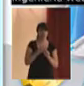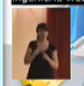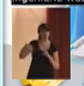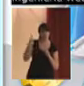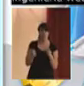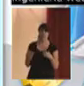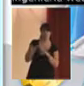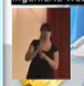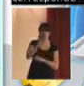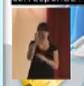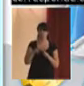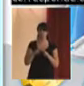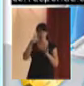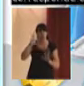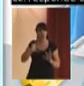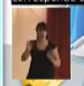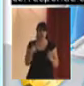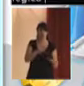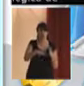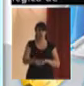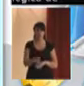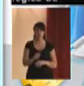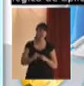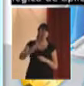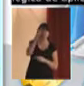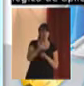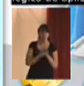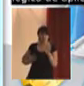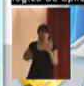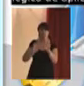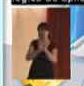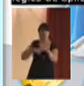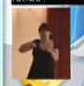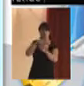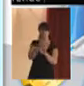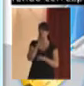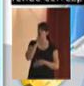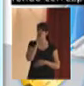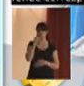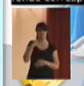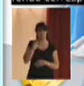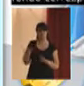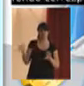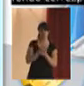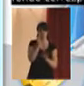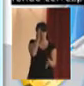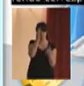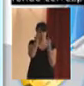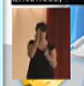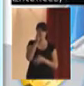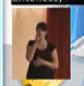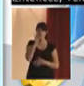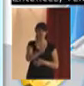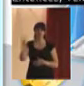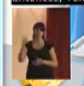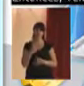Second layer has to do with application logic, and the third layer is a data layer.